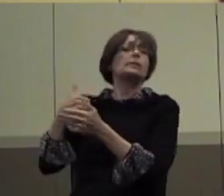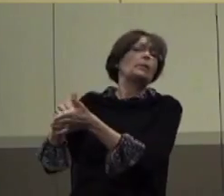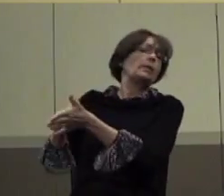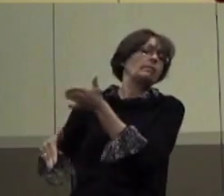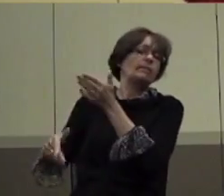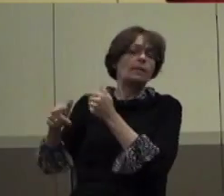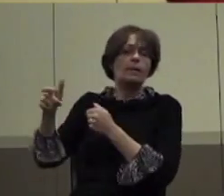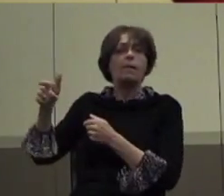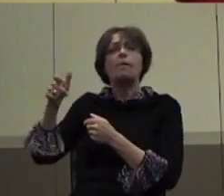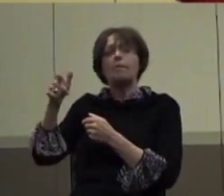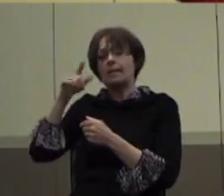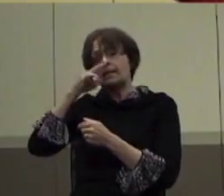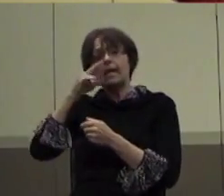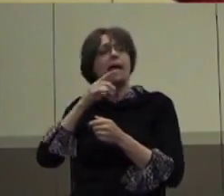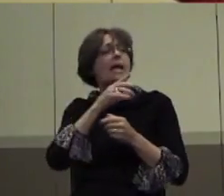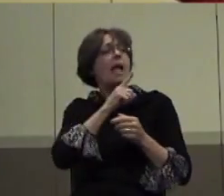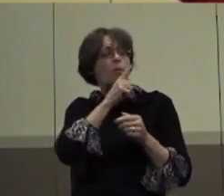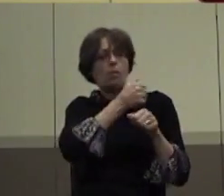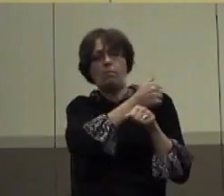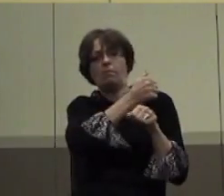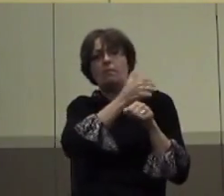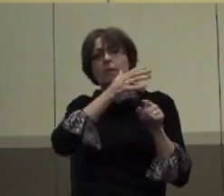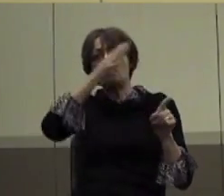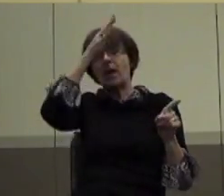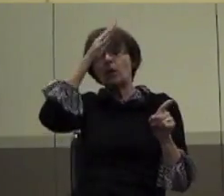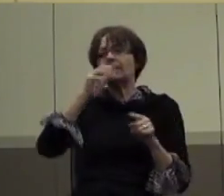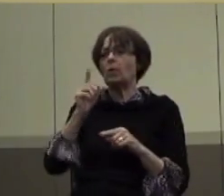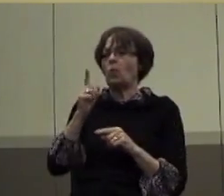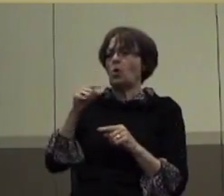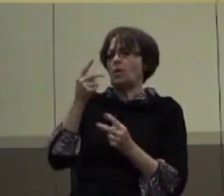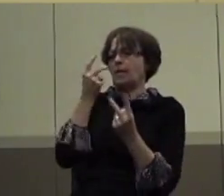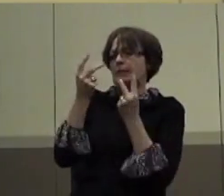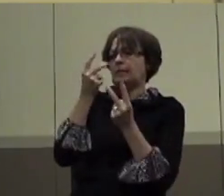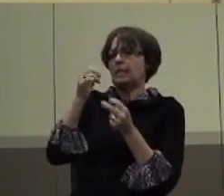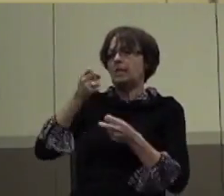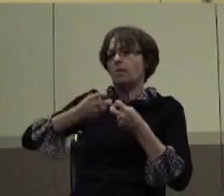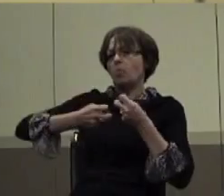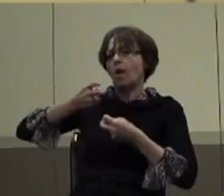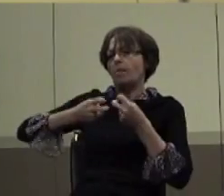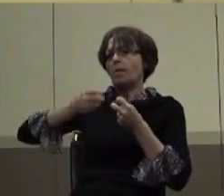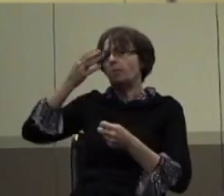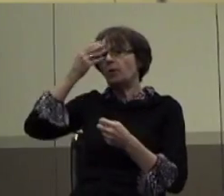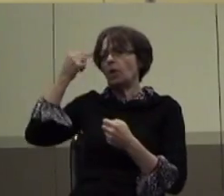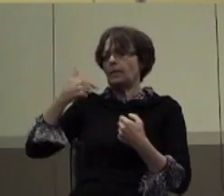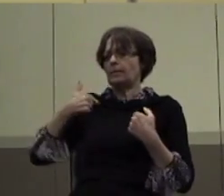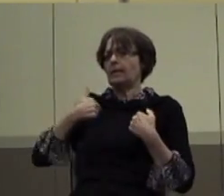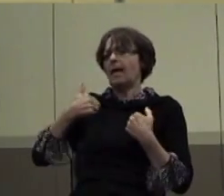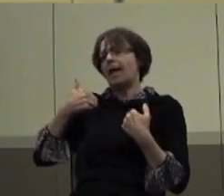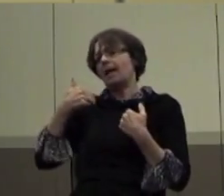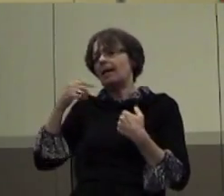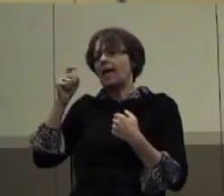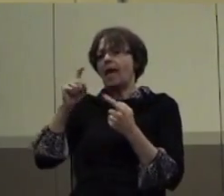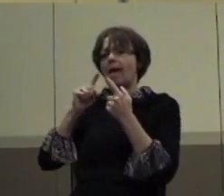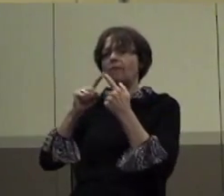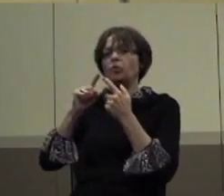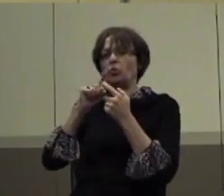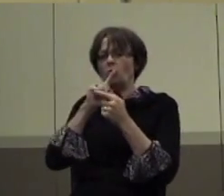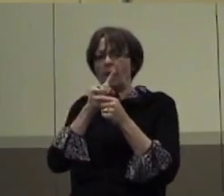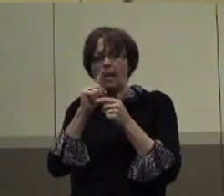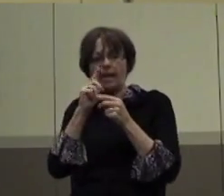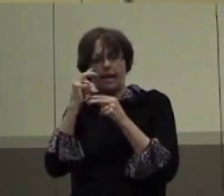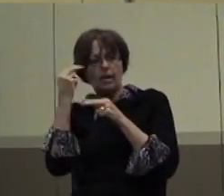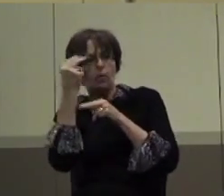right? We put it all on the parents. Where do they see the problem at? Because I've got to kind of work out of their